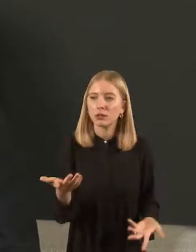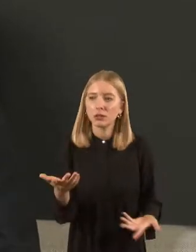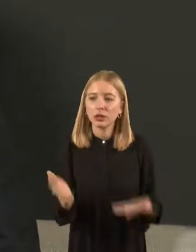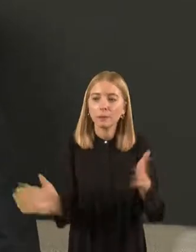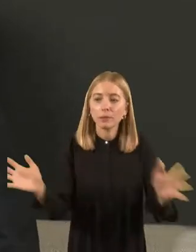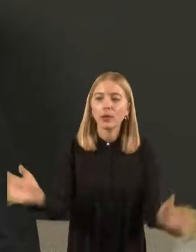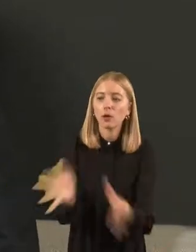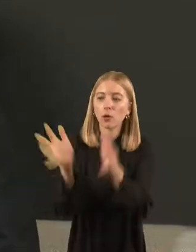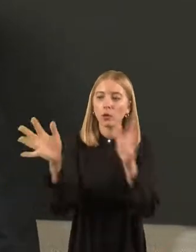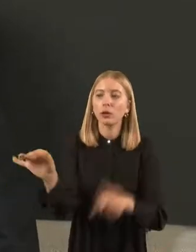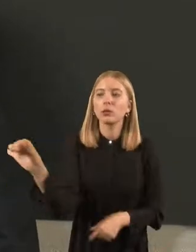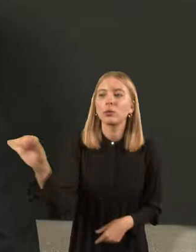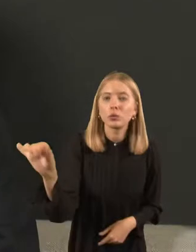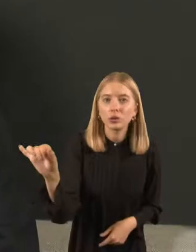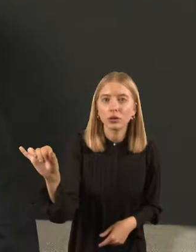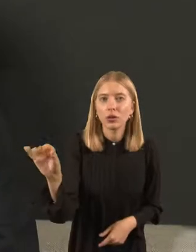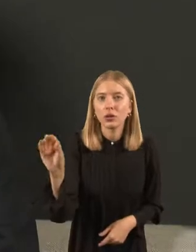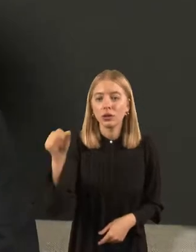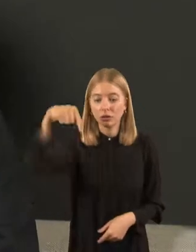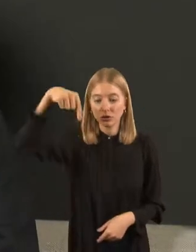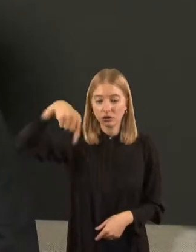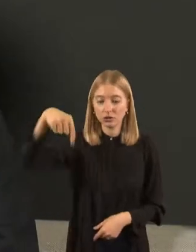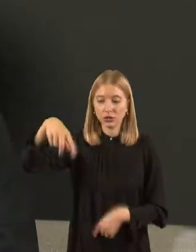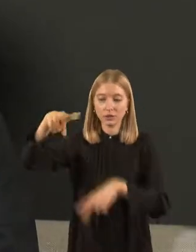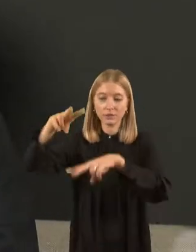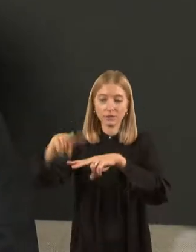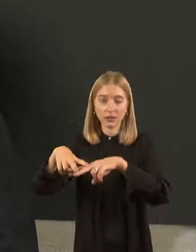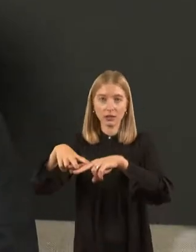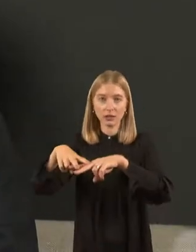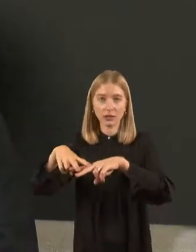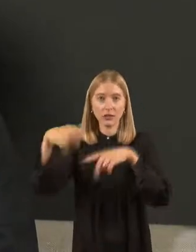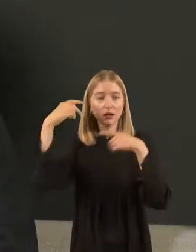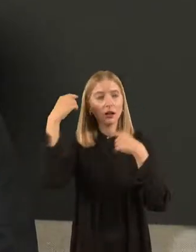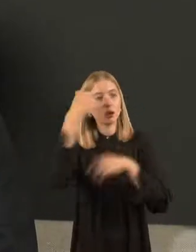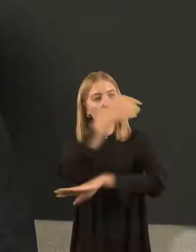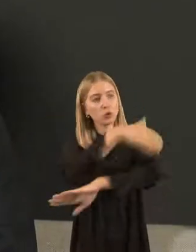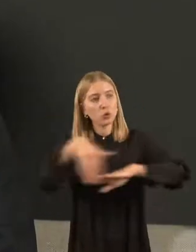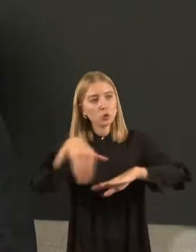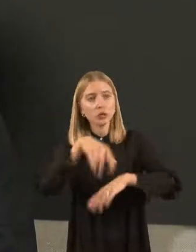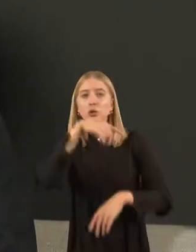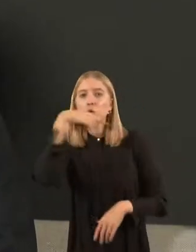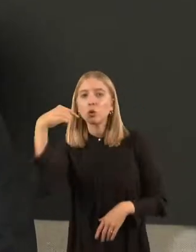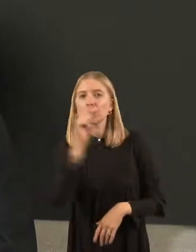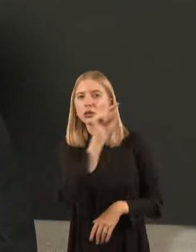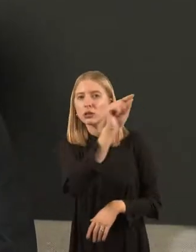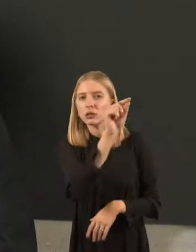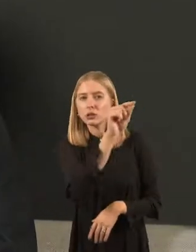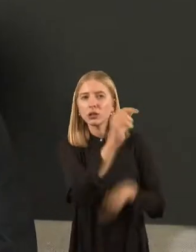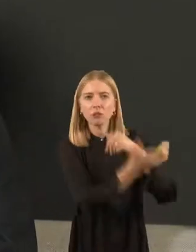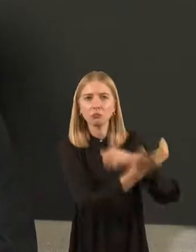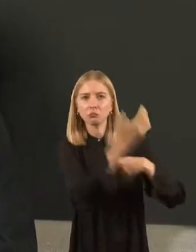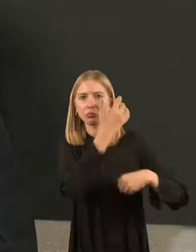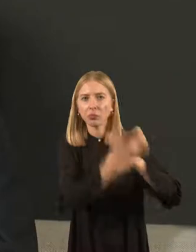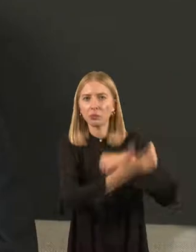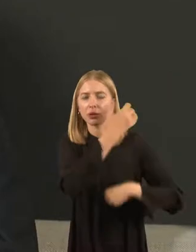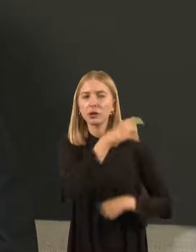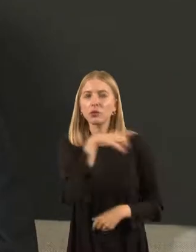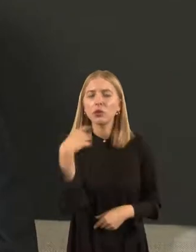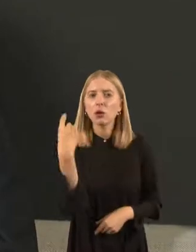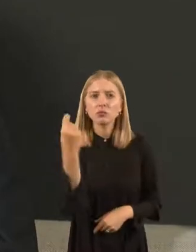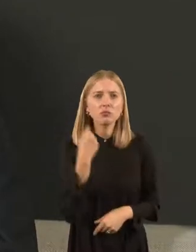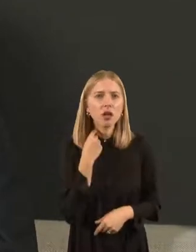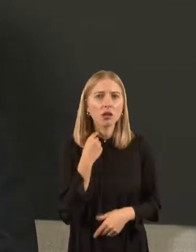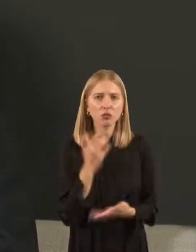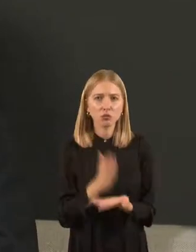personal choice. But what matters is whether the meat is produced here using